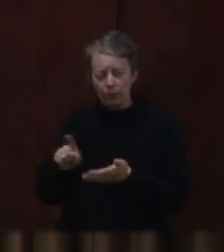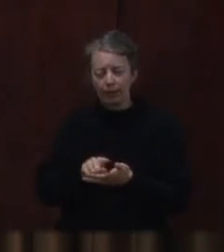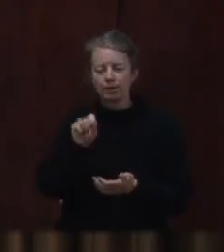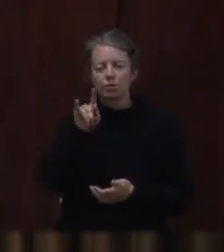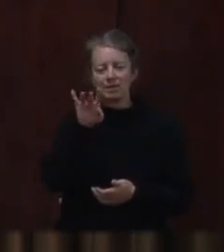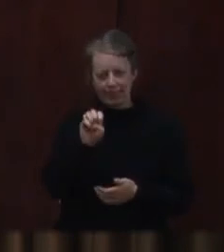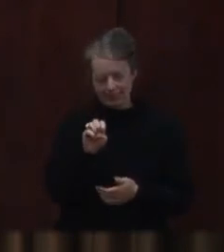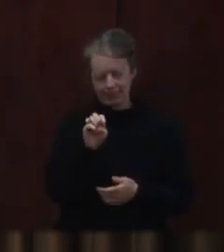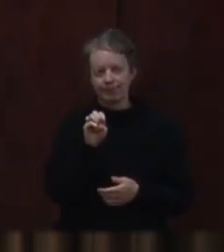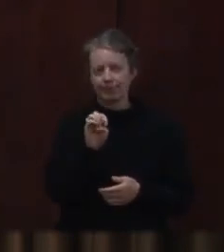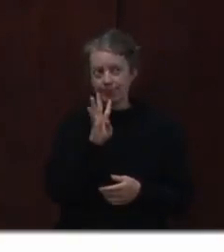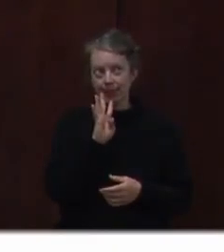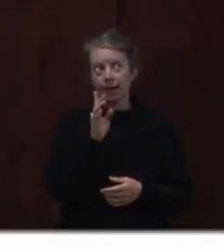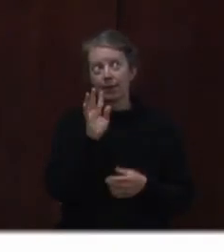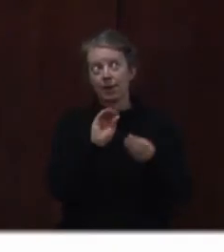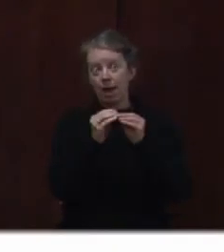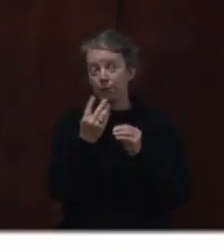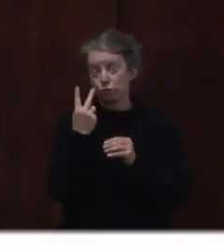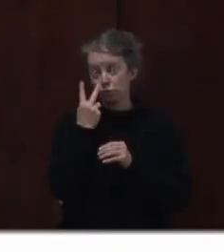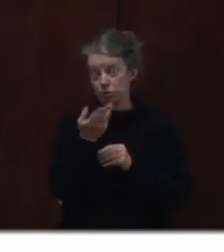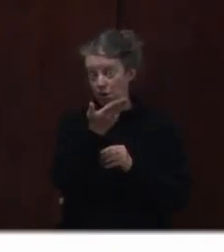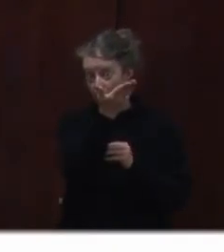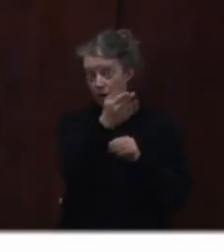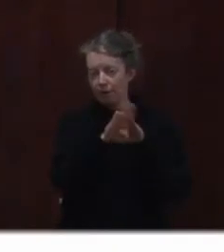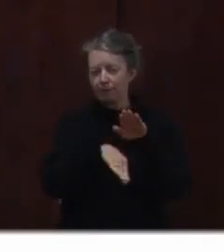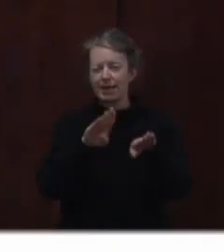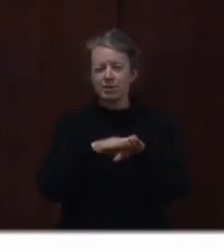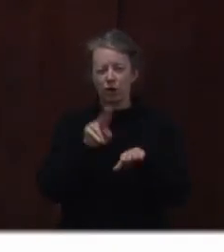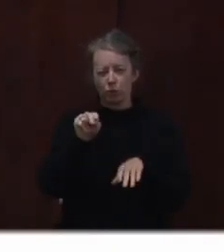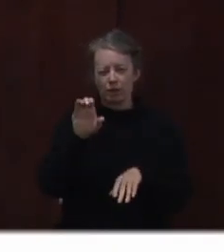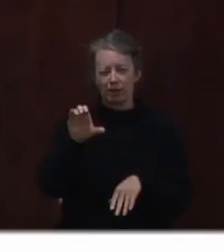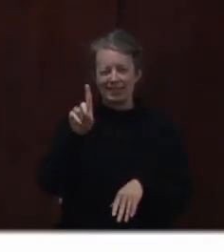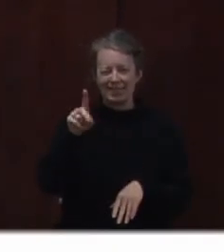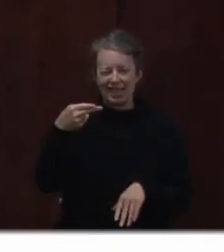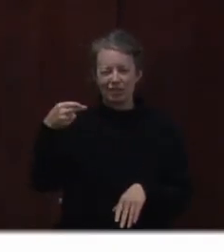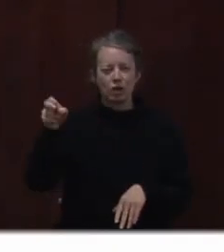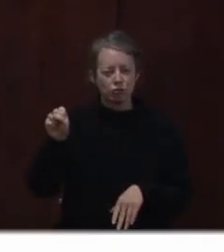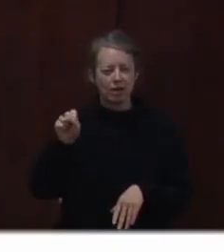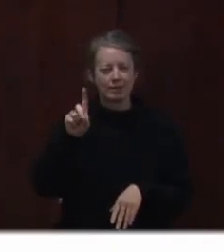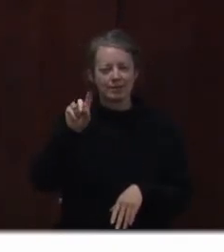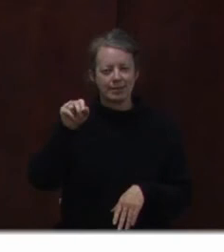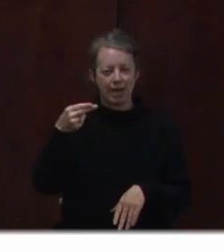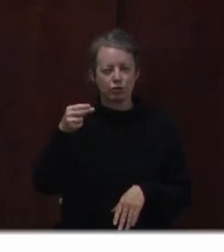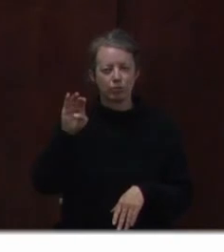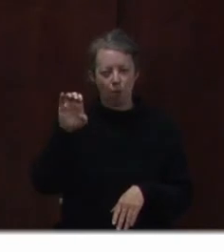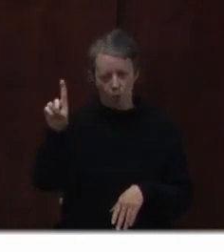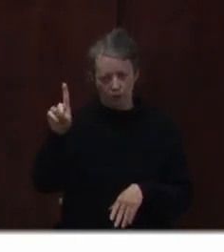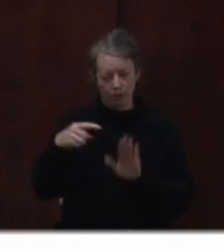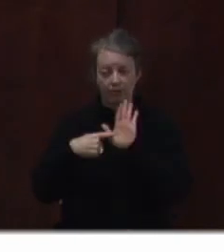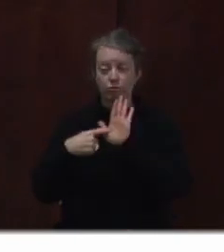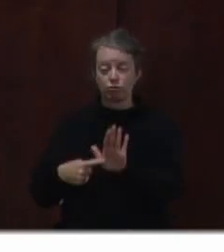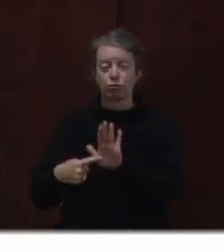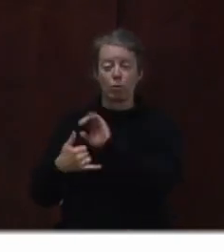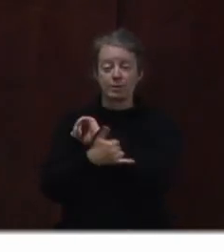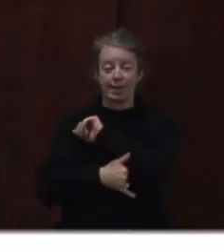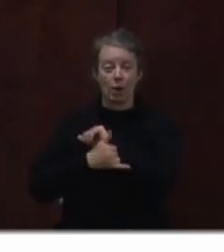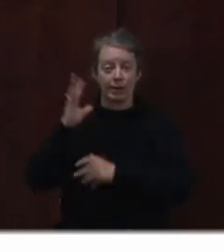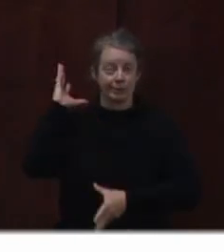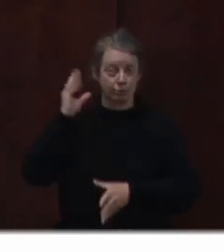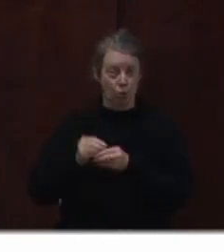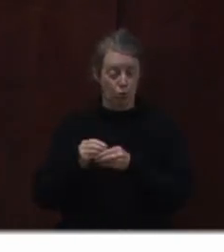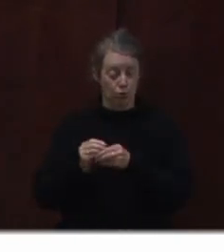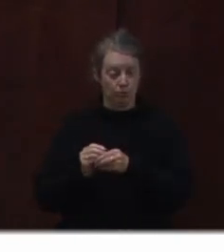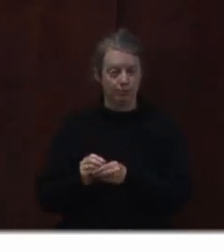up there are based on the North Carolina DHHS dashboard that shows that for the county as a whole. And so that would